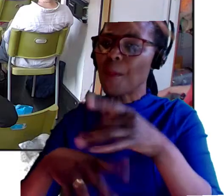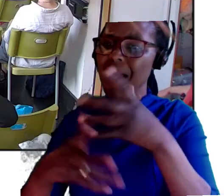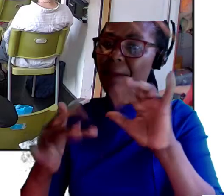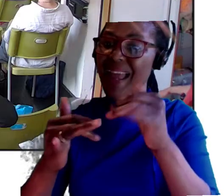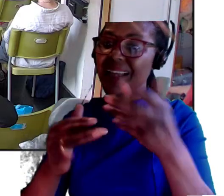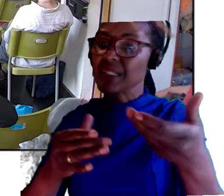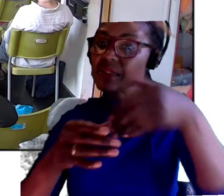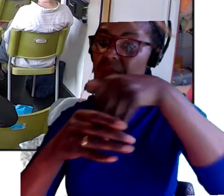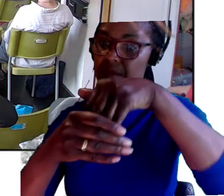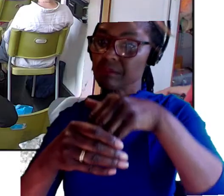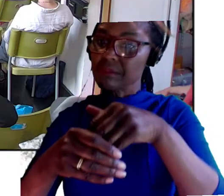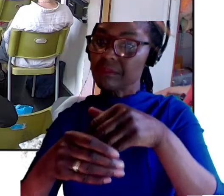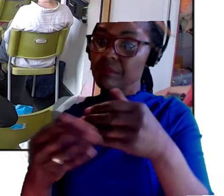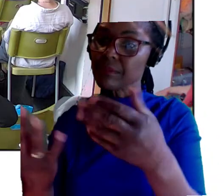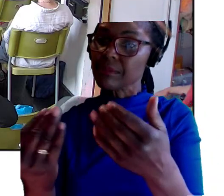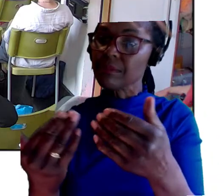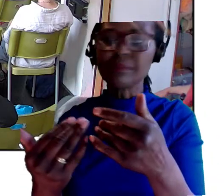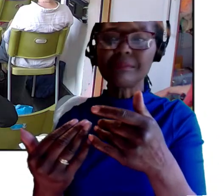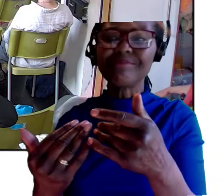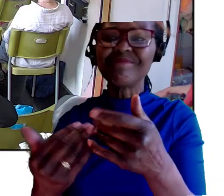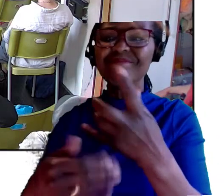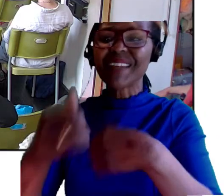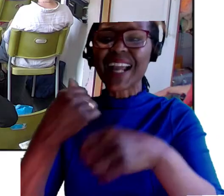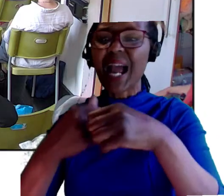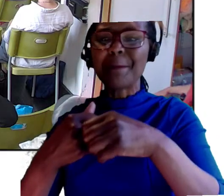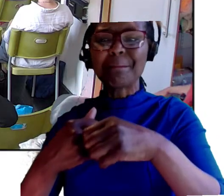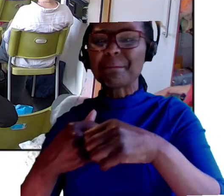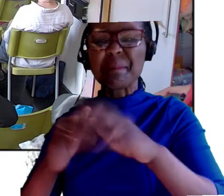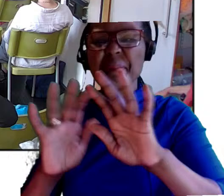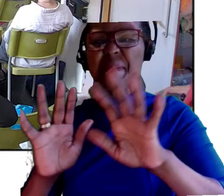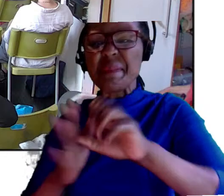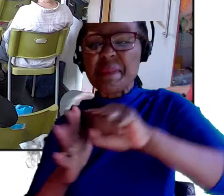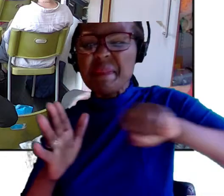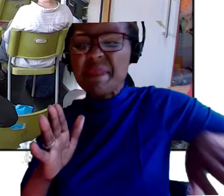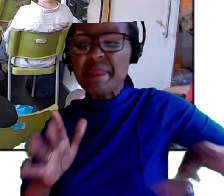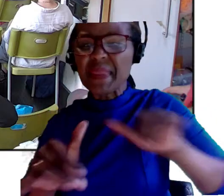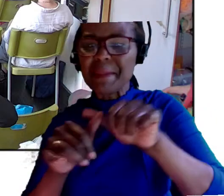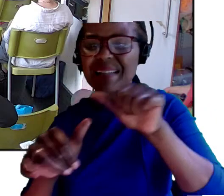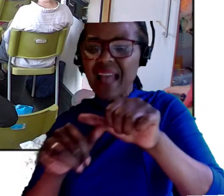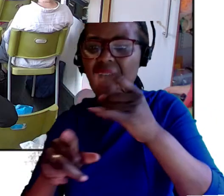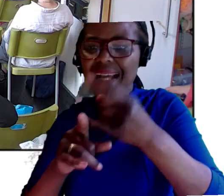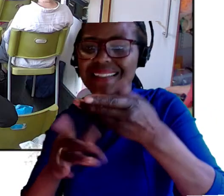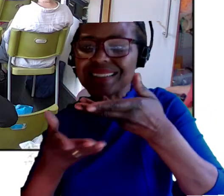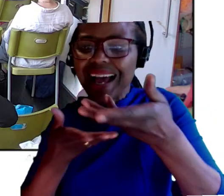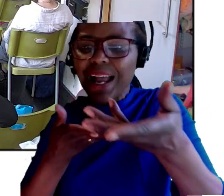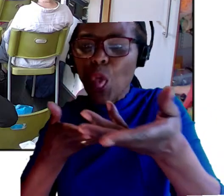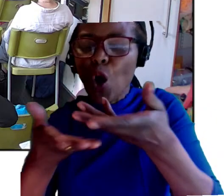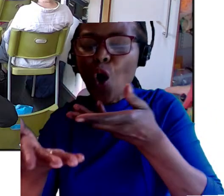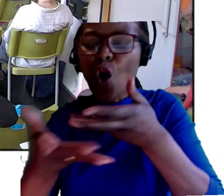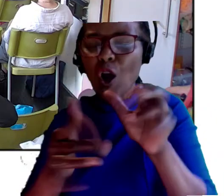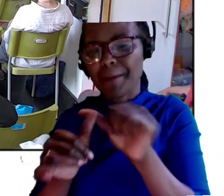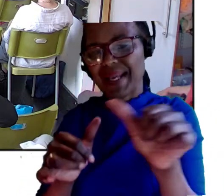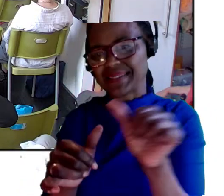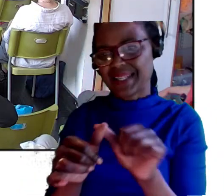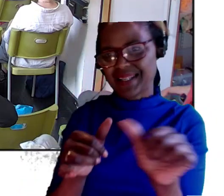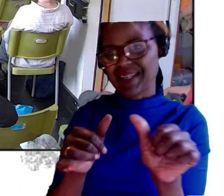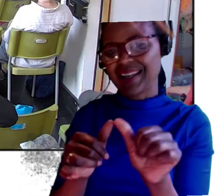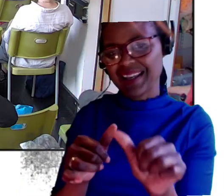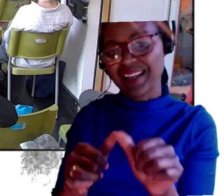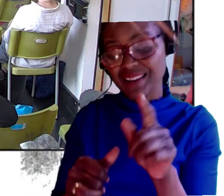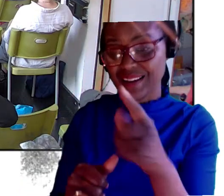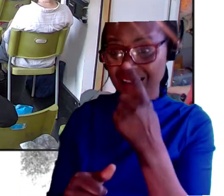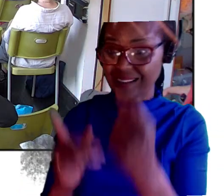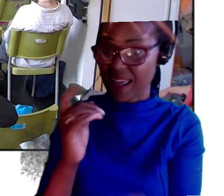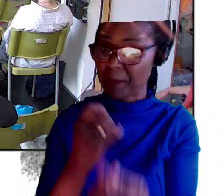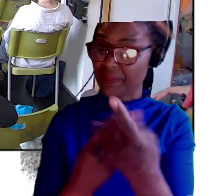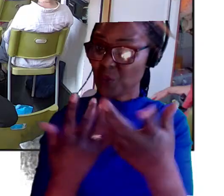and transferred them into dialogue instead. It just felt like it was more part of that world in that moment. And I suppose that's the thing that happens with theatre, isn't it?